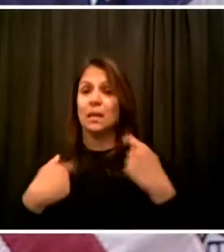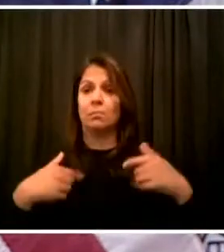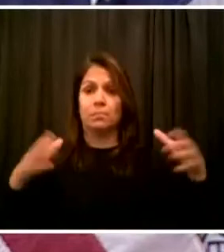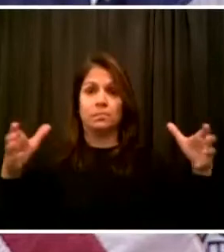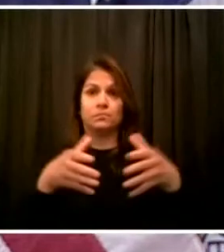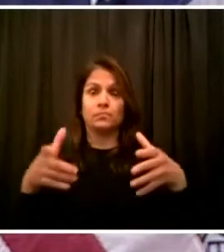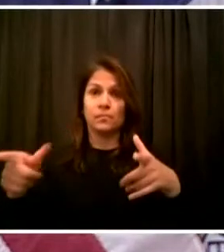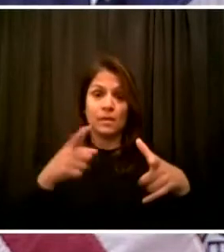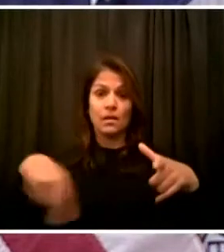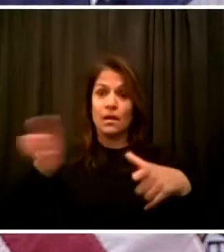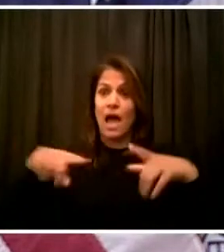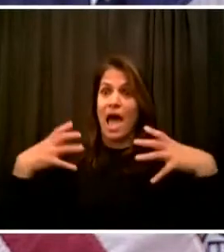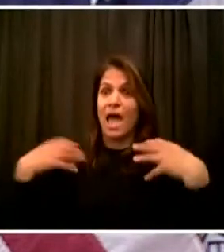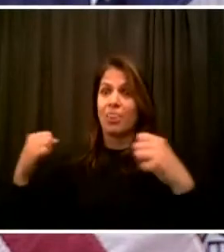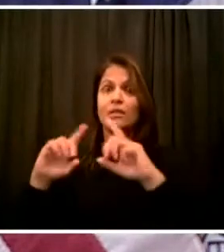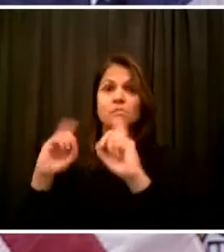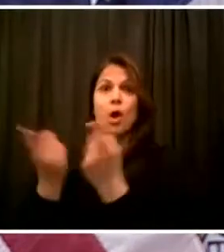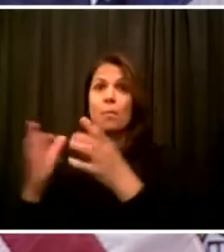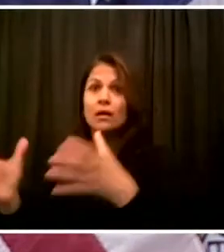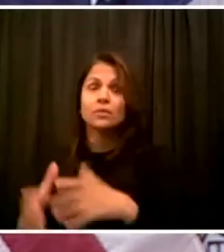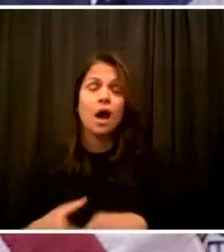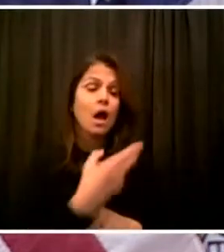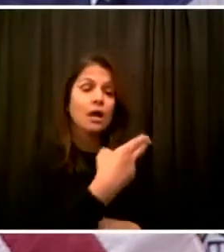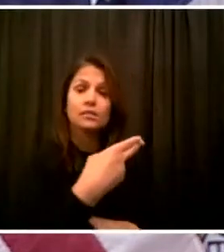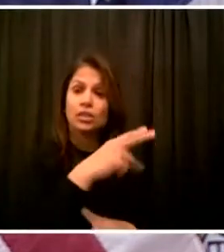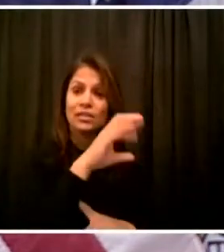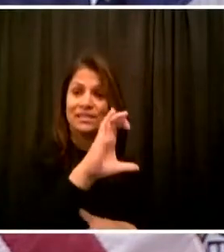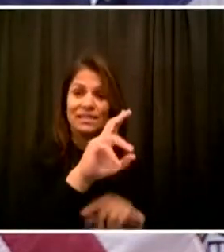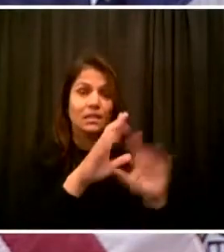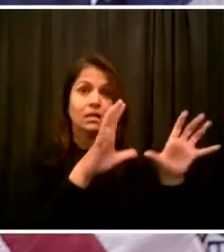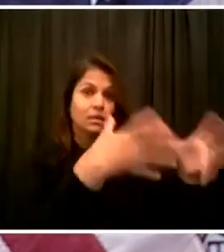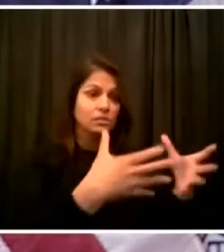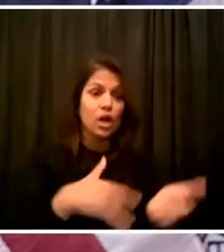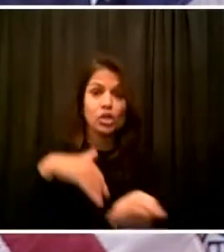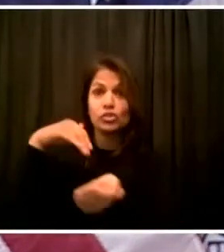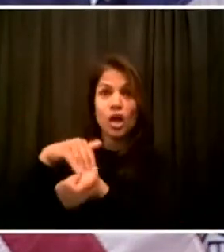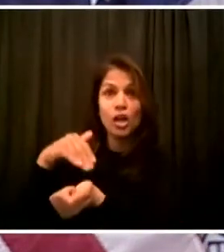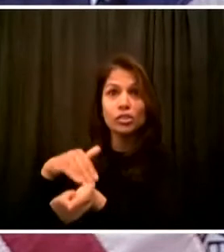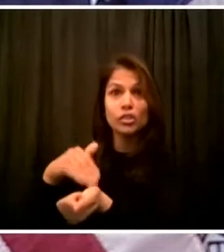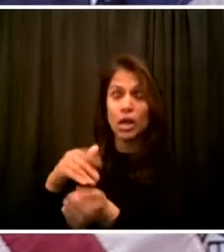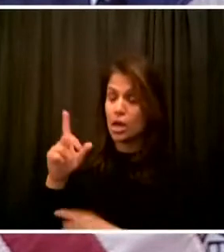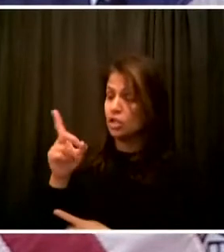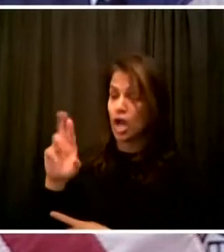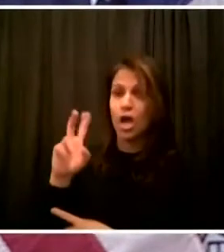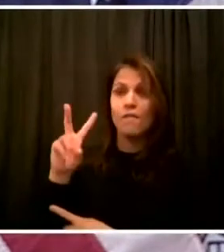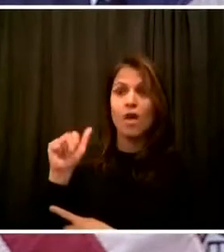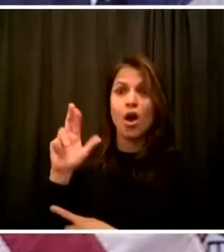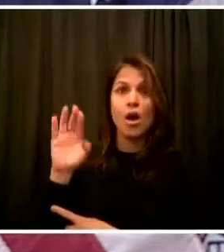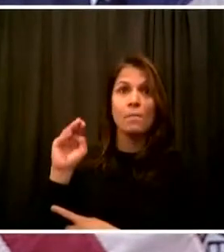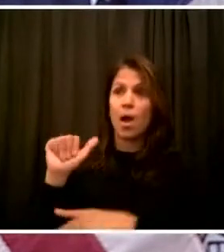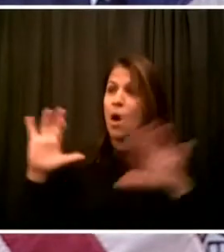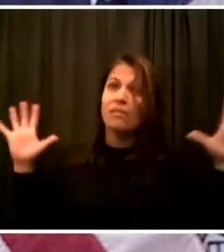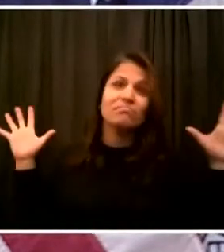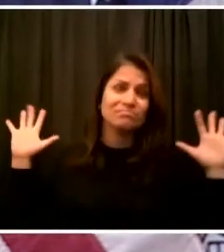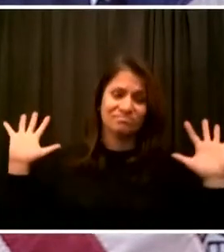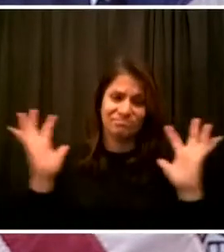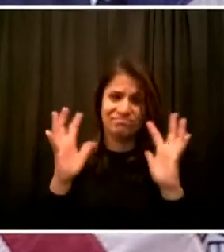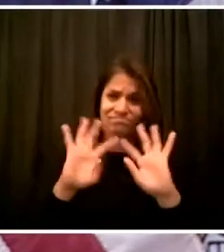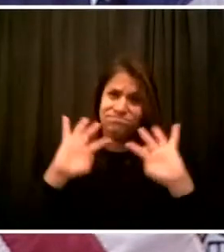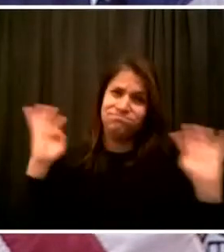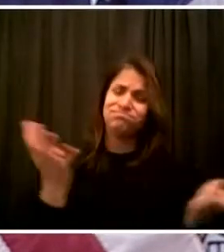also a doctor, with Dr. Jay Varma, who I brought in as a senior advisor, nonstop communication and conversation.